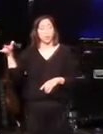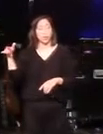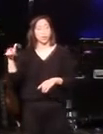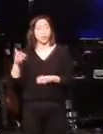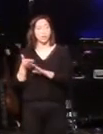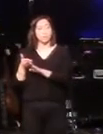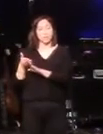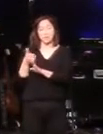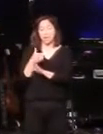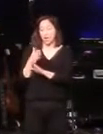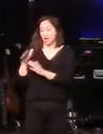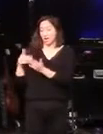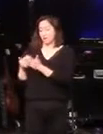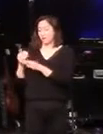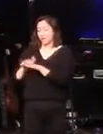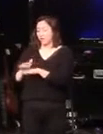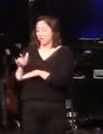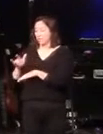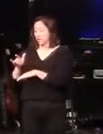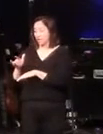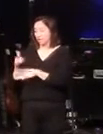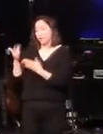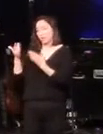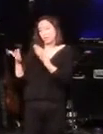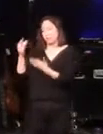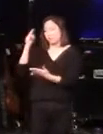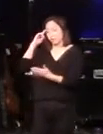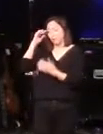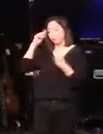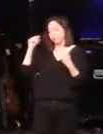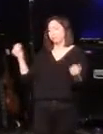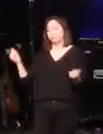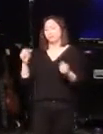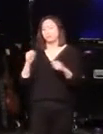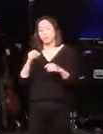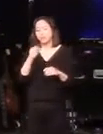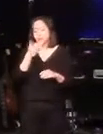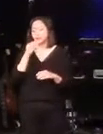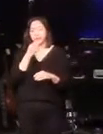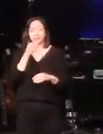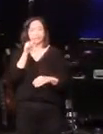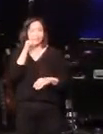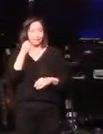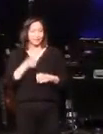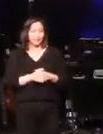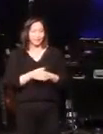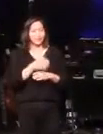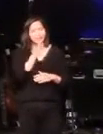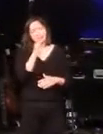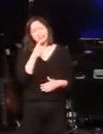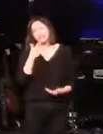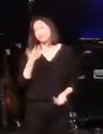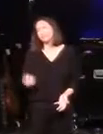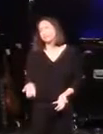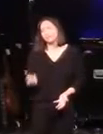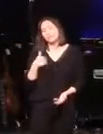Folks, it is amazing to me how we will plan this world. The guy goes, I kind of know how to take care of you.